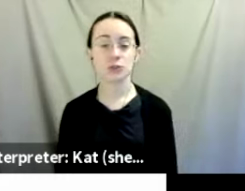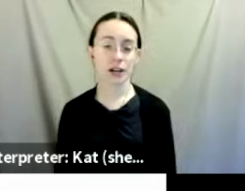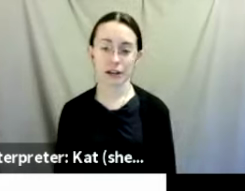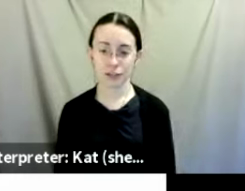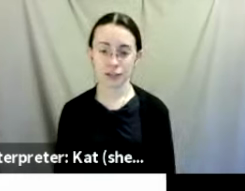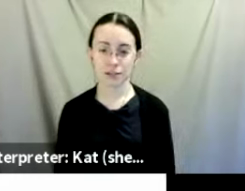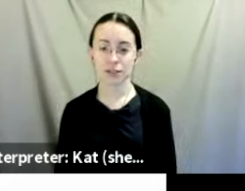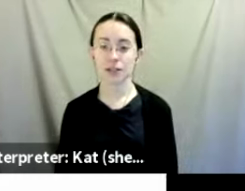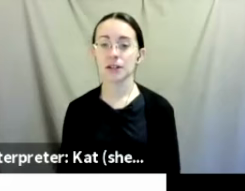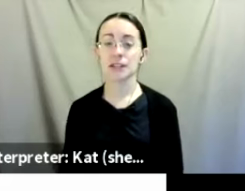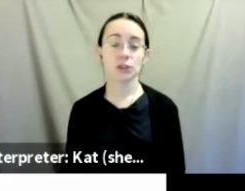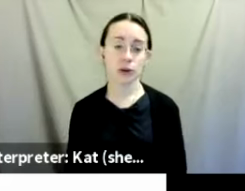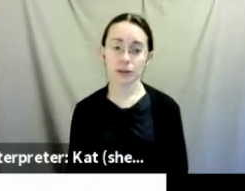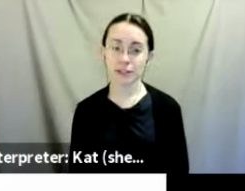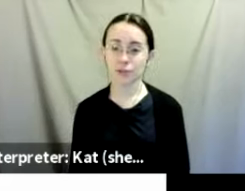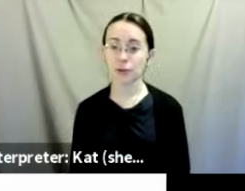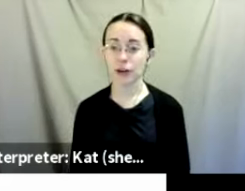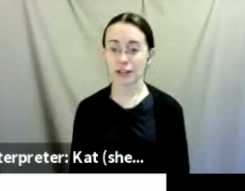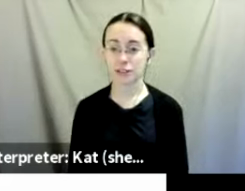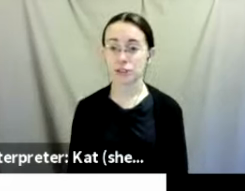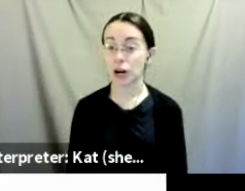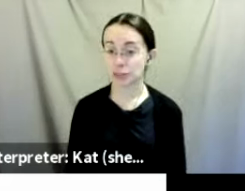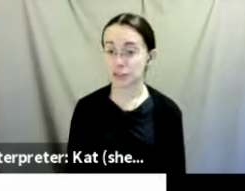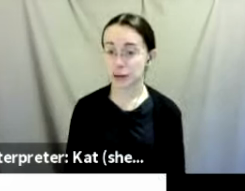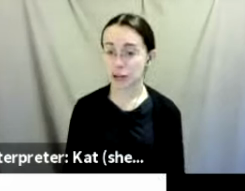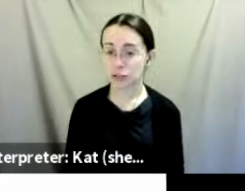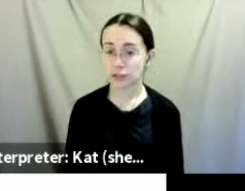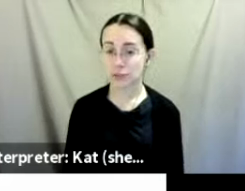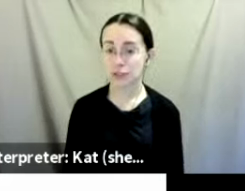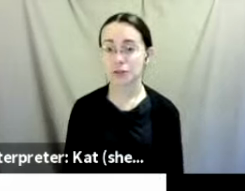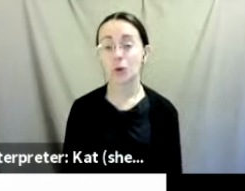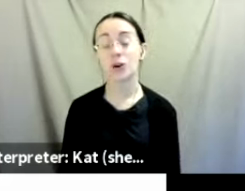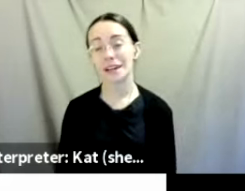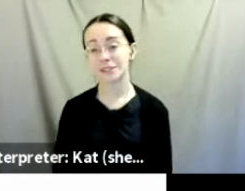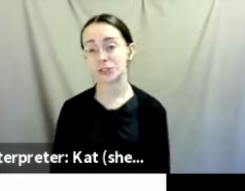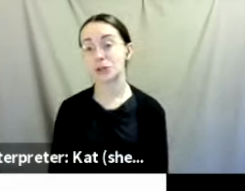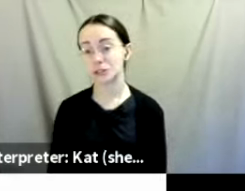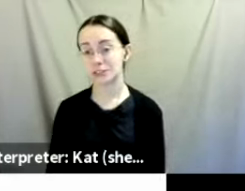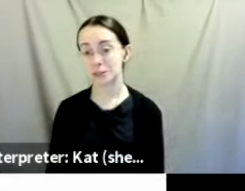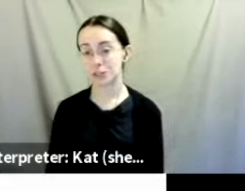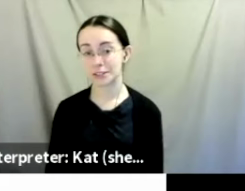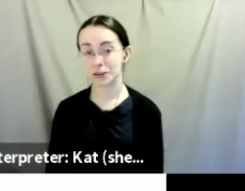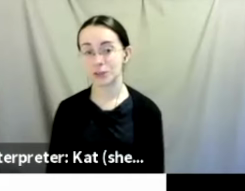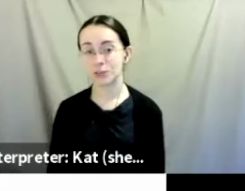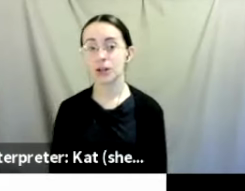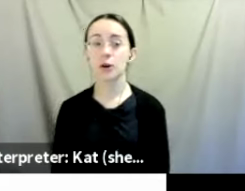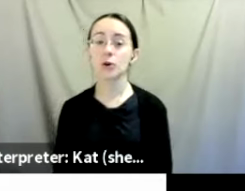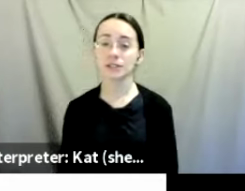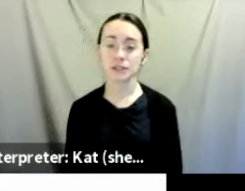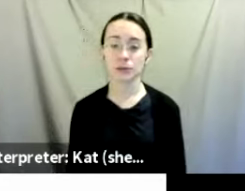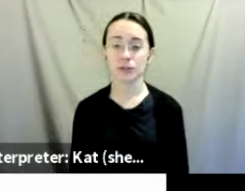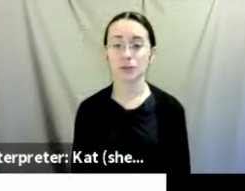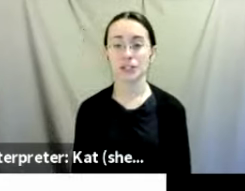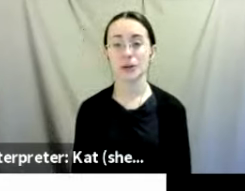women, do not have this. They don't always have full access to options about contraception or access to contraception itself